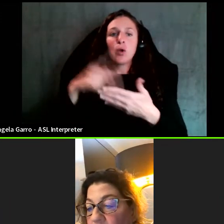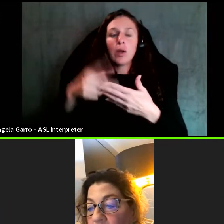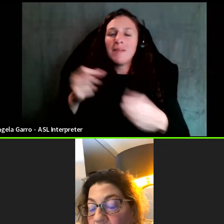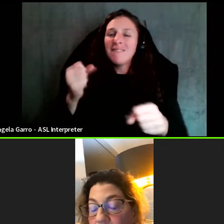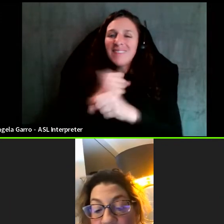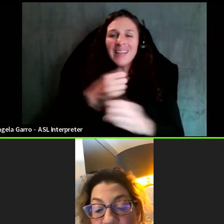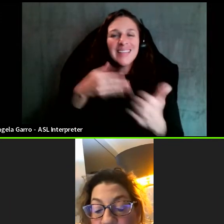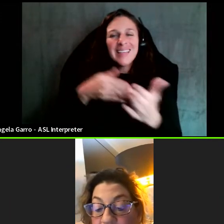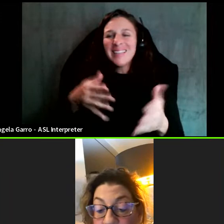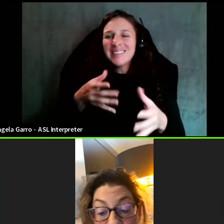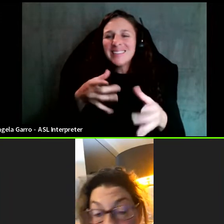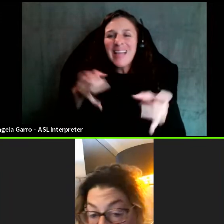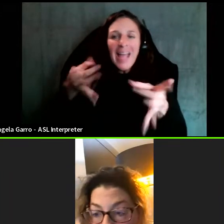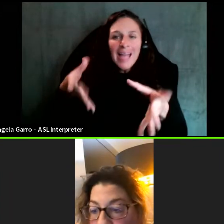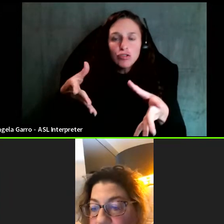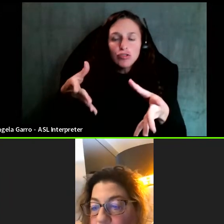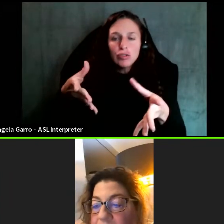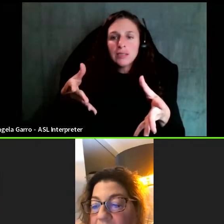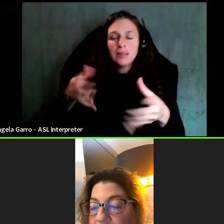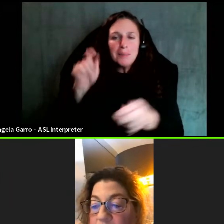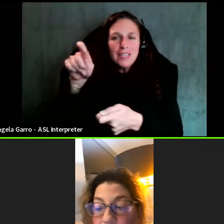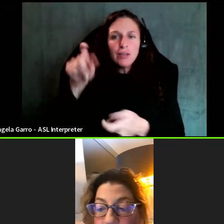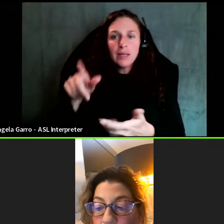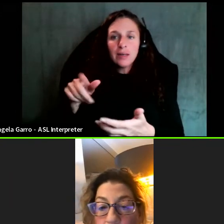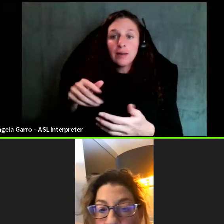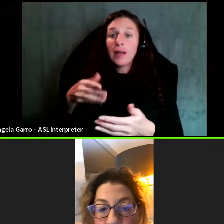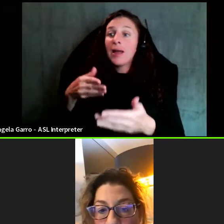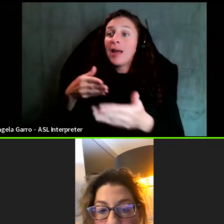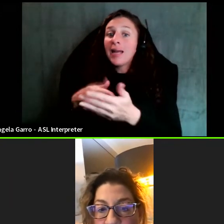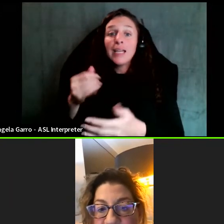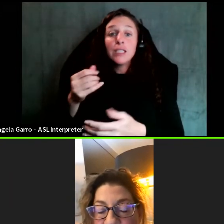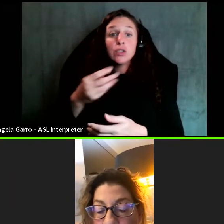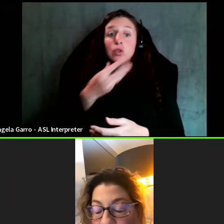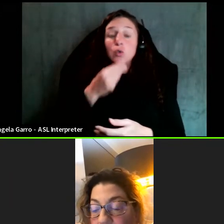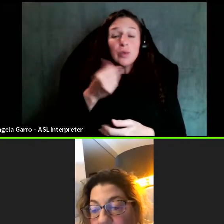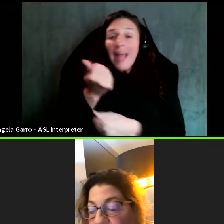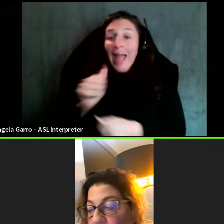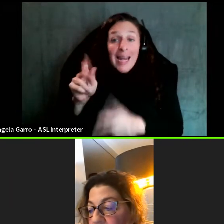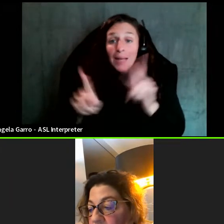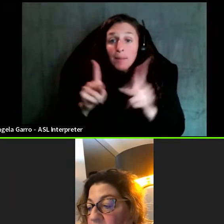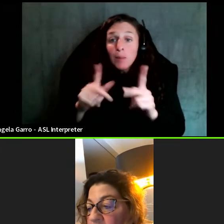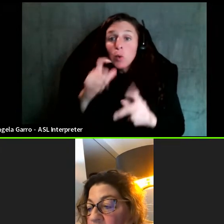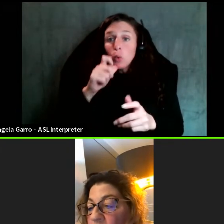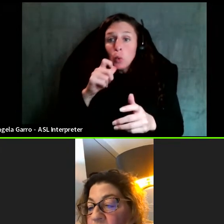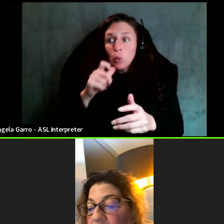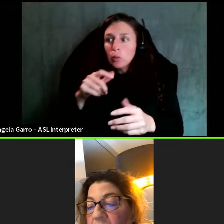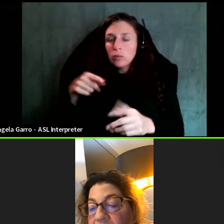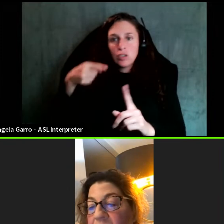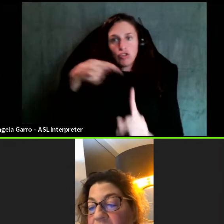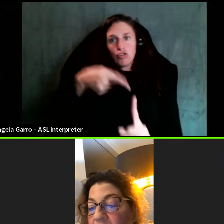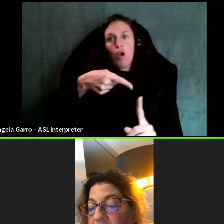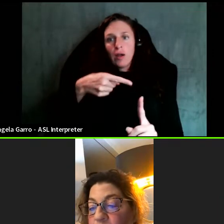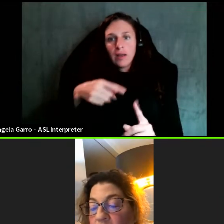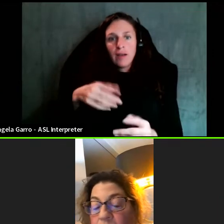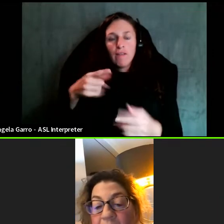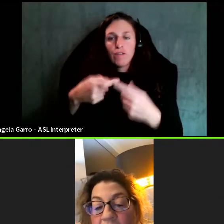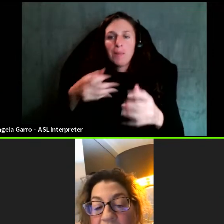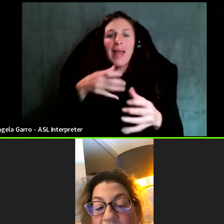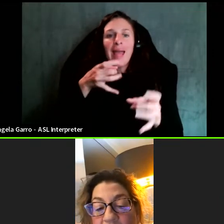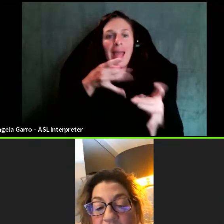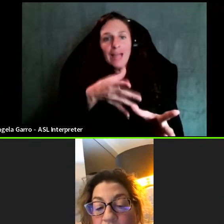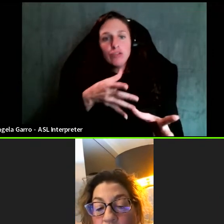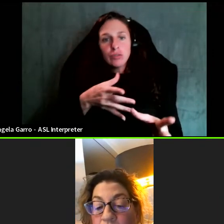period. Hatred against Jews, as well as any people who are the target of systemic hatred. Create an ethnic studies program